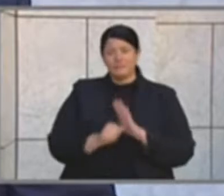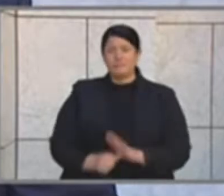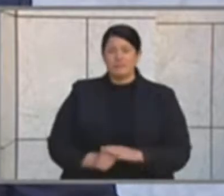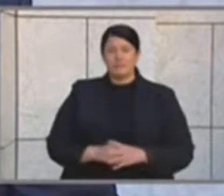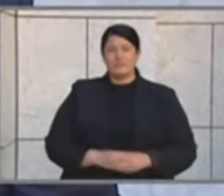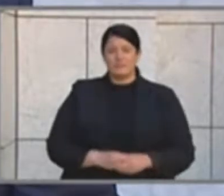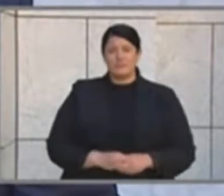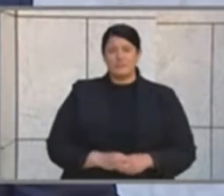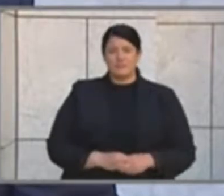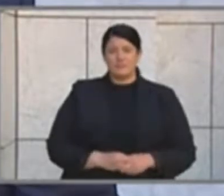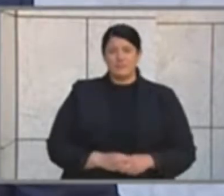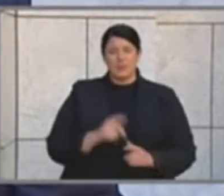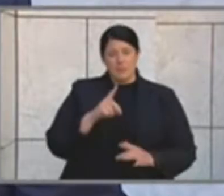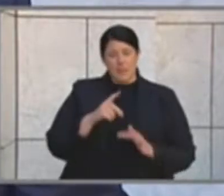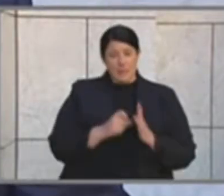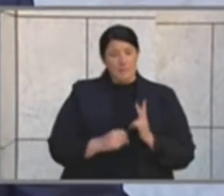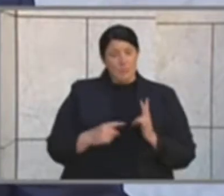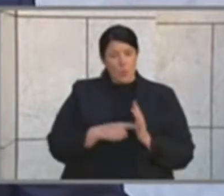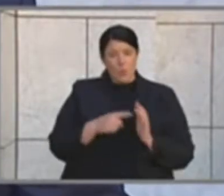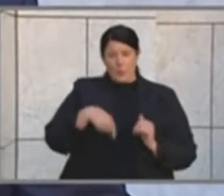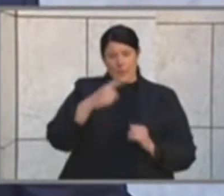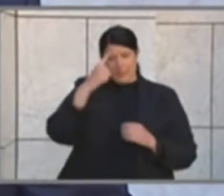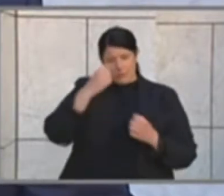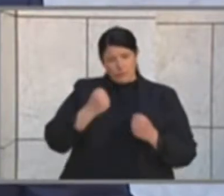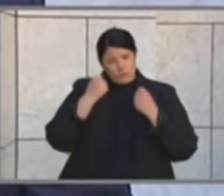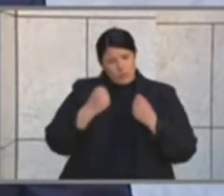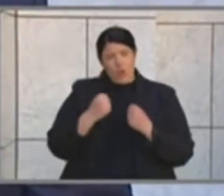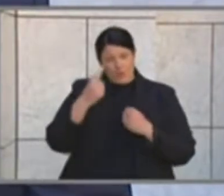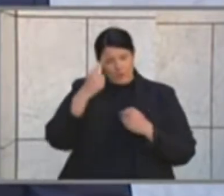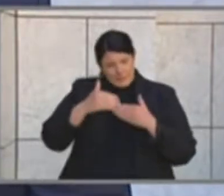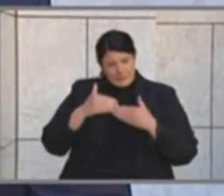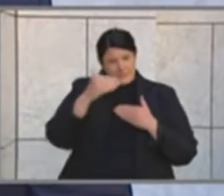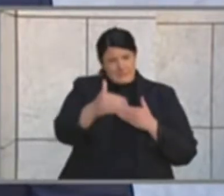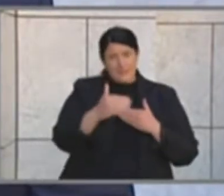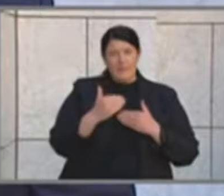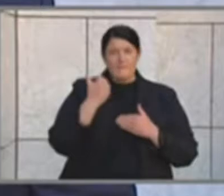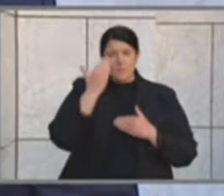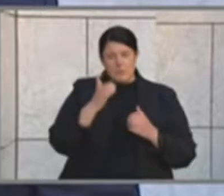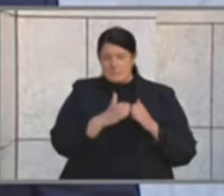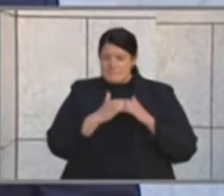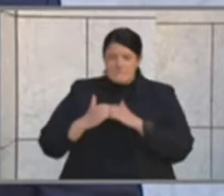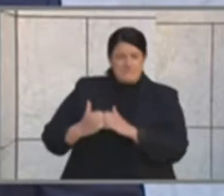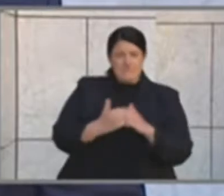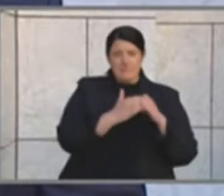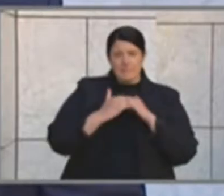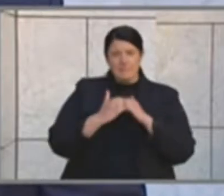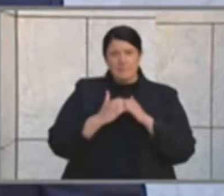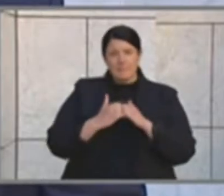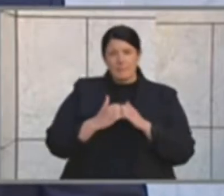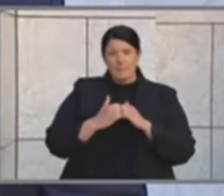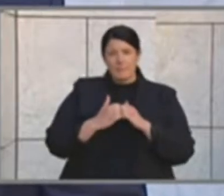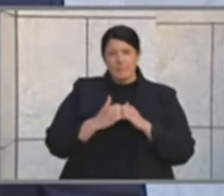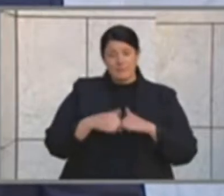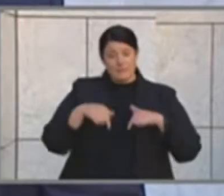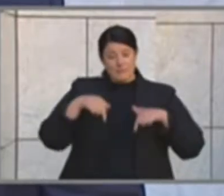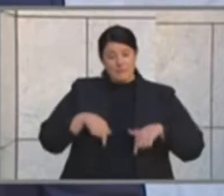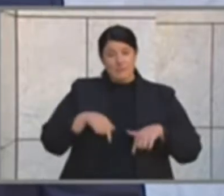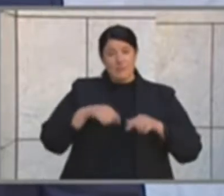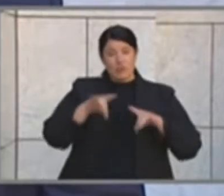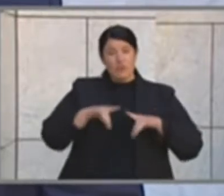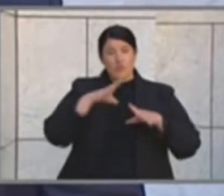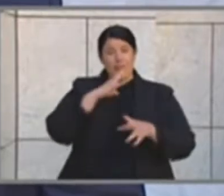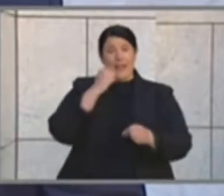country that we stand firm and we stand together. The plan that the government has